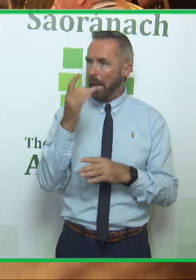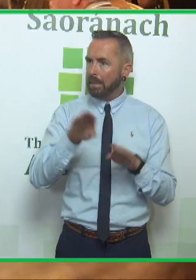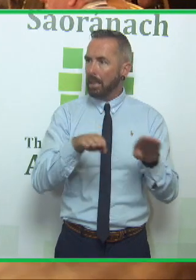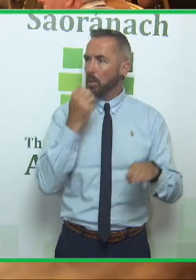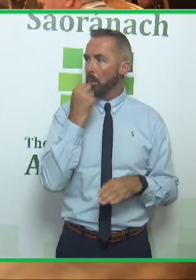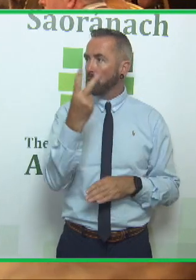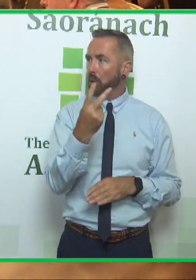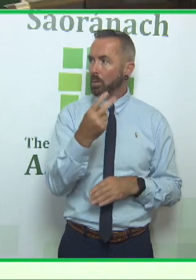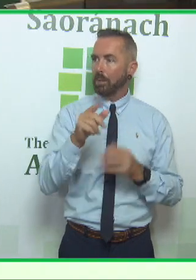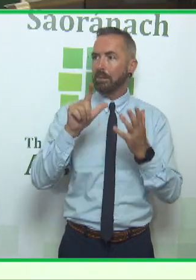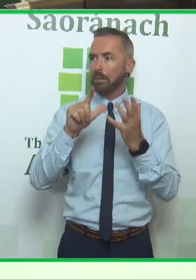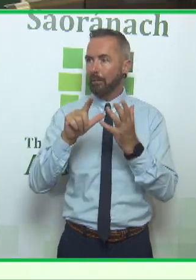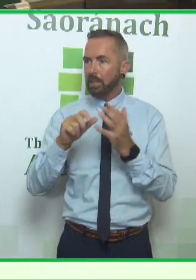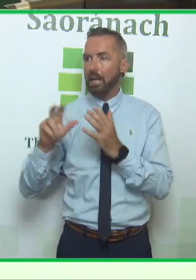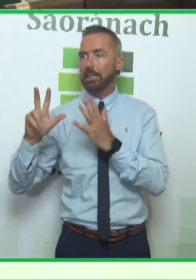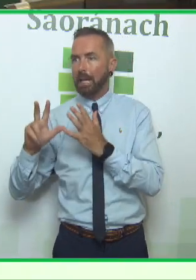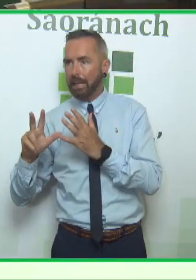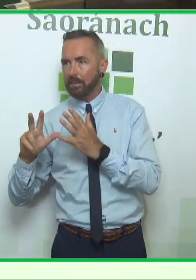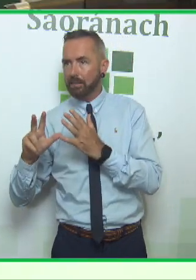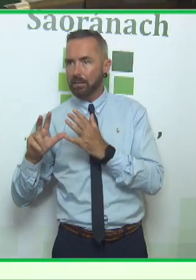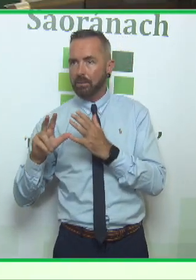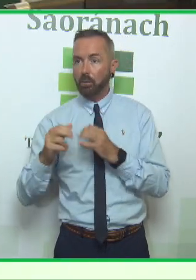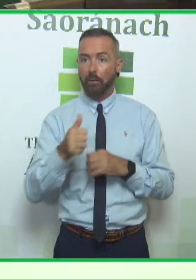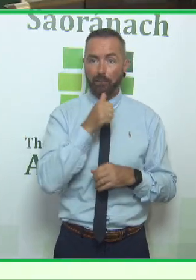2, 7 and 8, please?